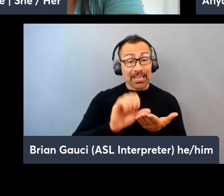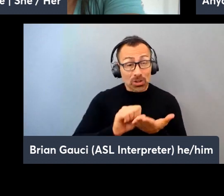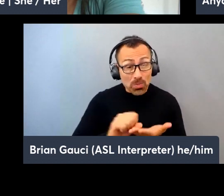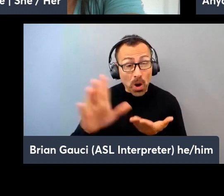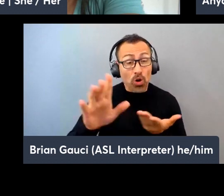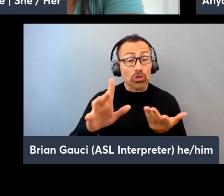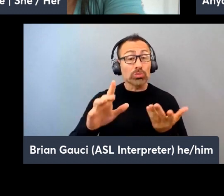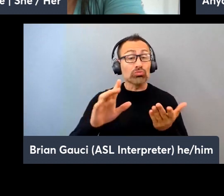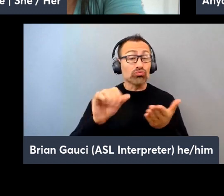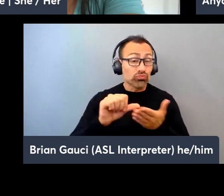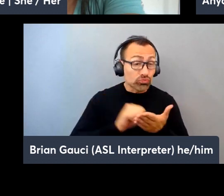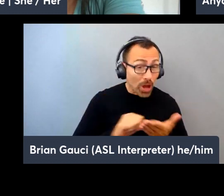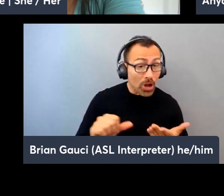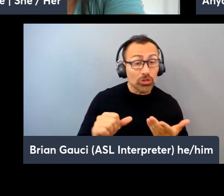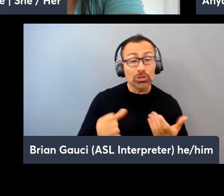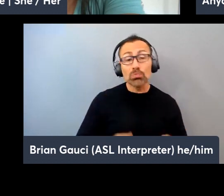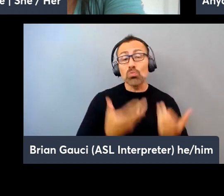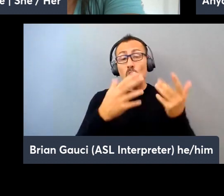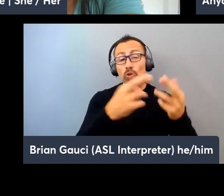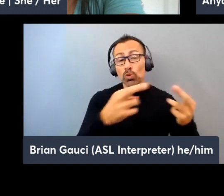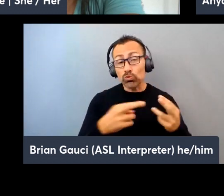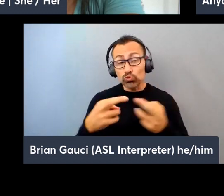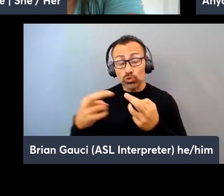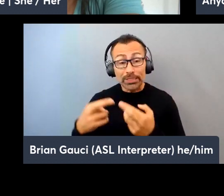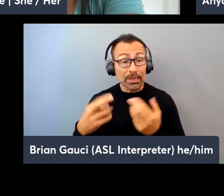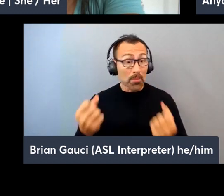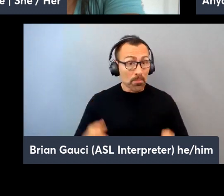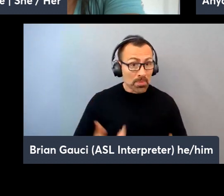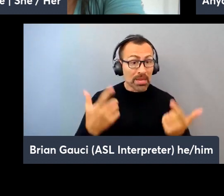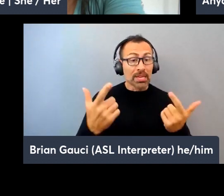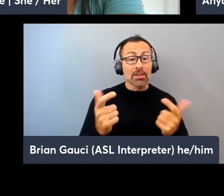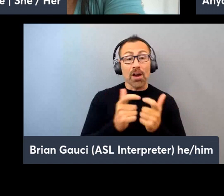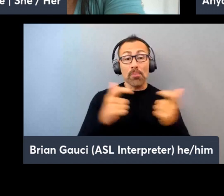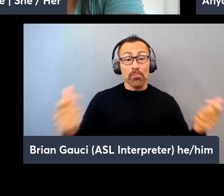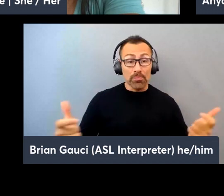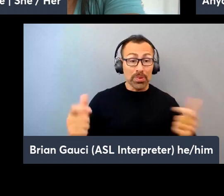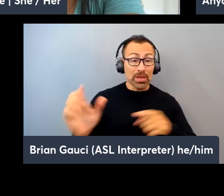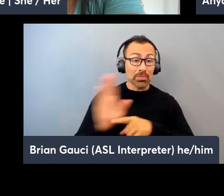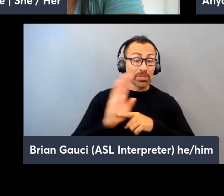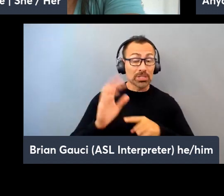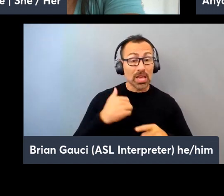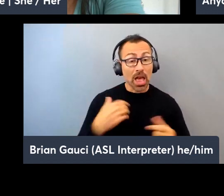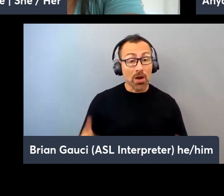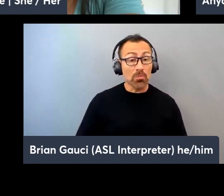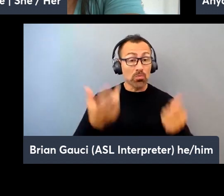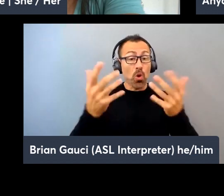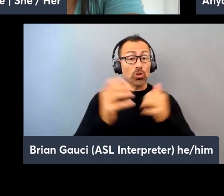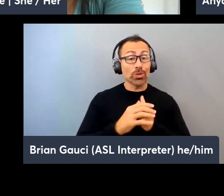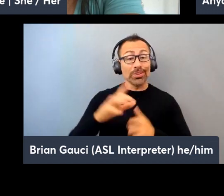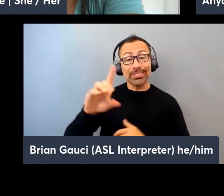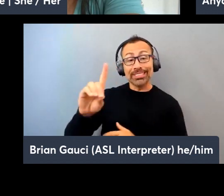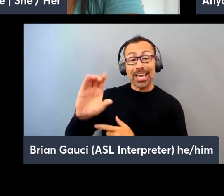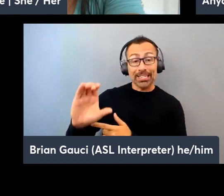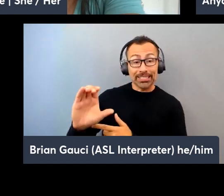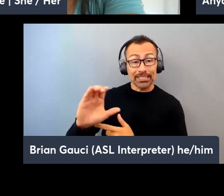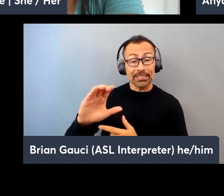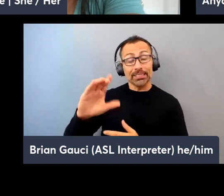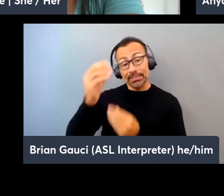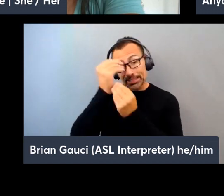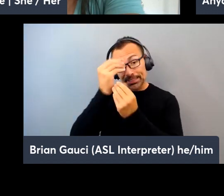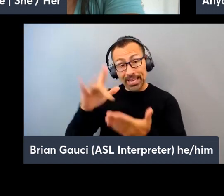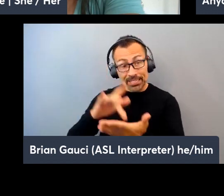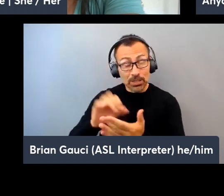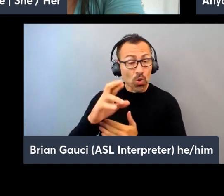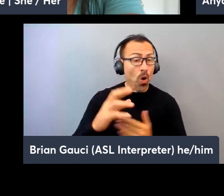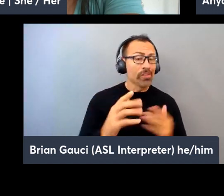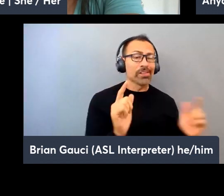lot of the big enterprises have multiple data centers, and even within a small startups, there could be like beta,